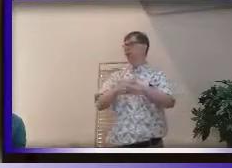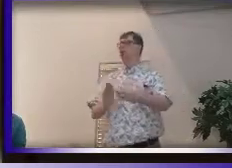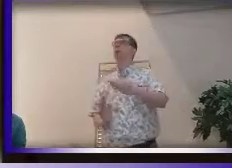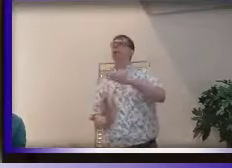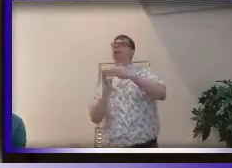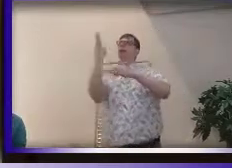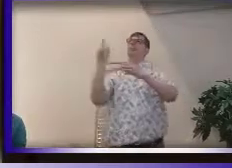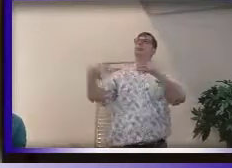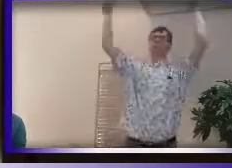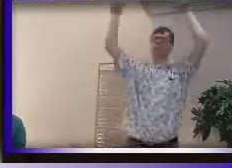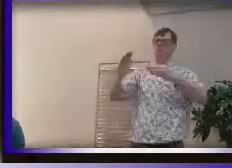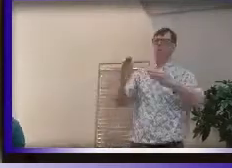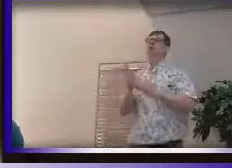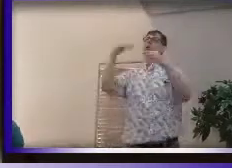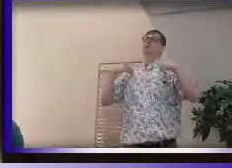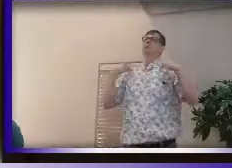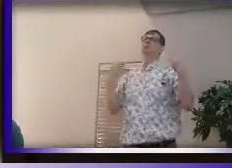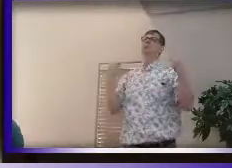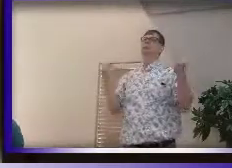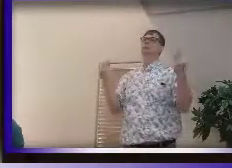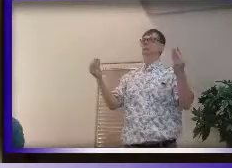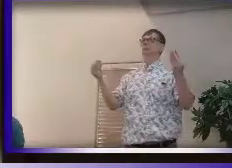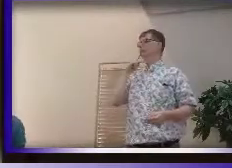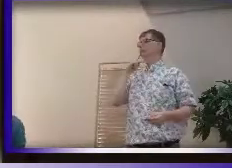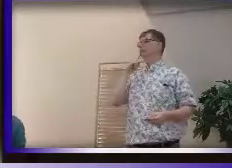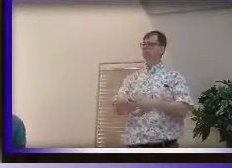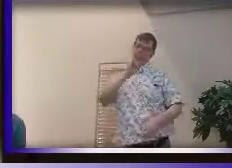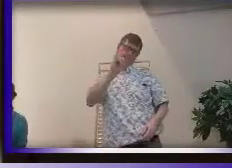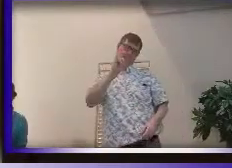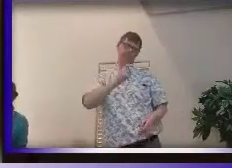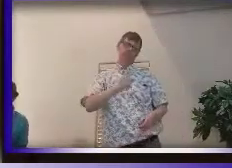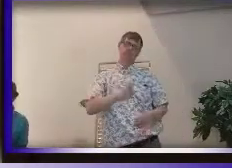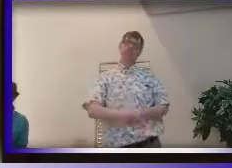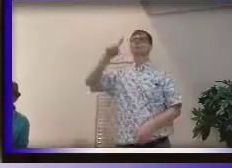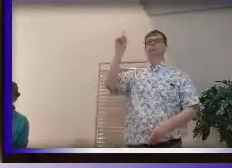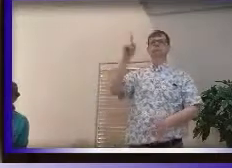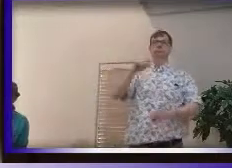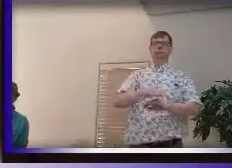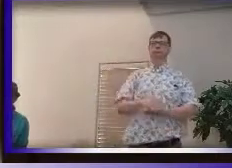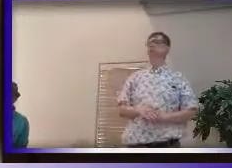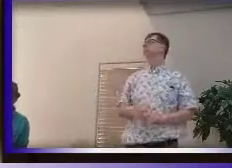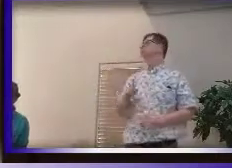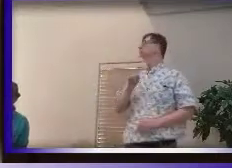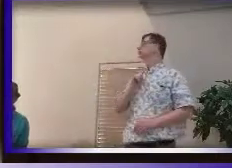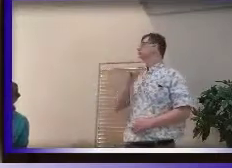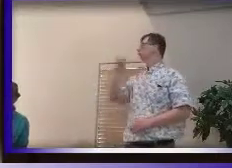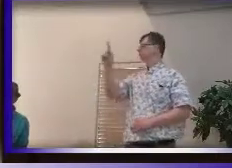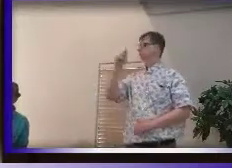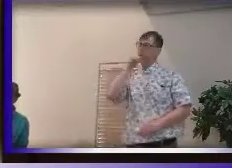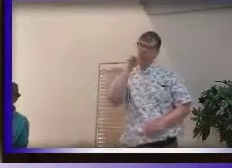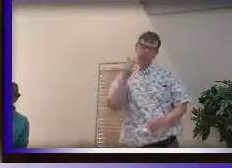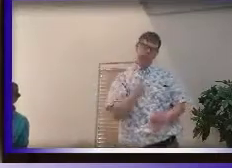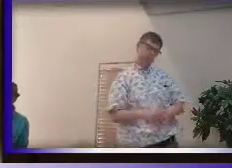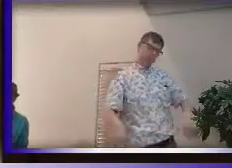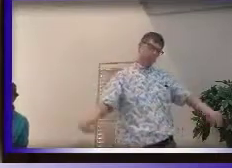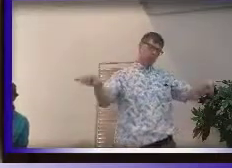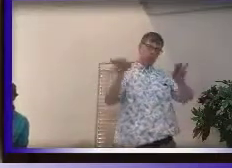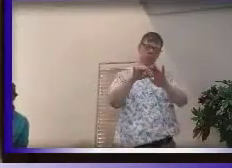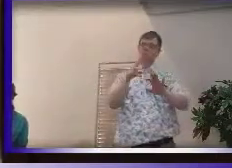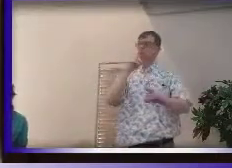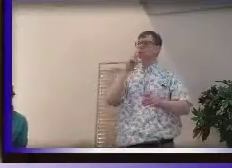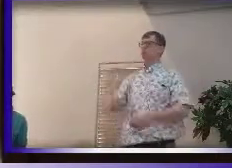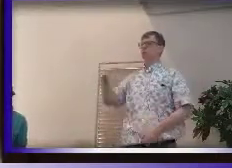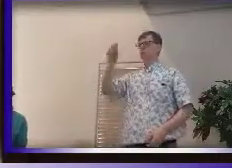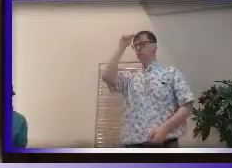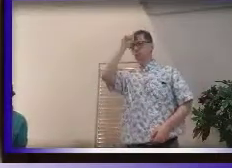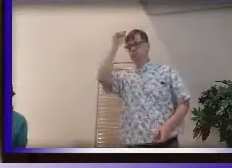much. And this is one of our traditions, is that every so often we do just a question and